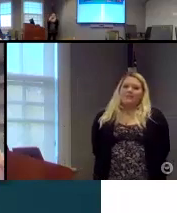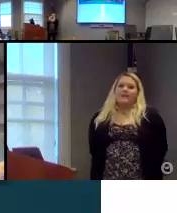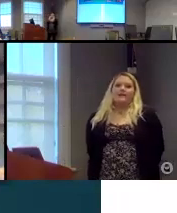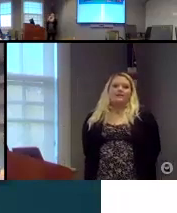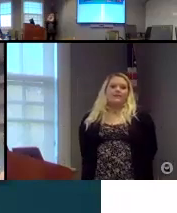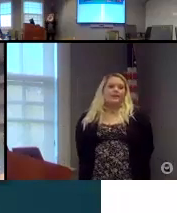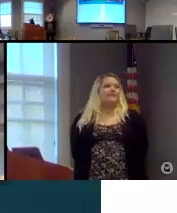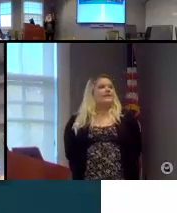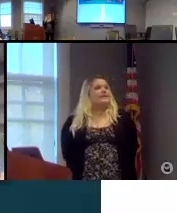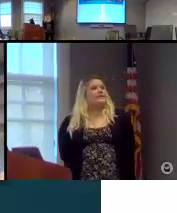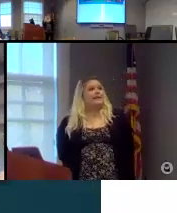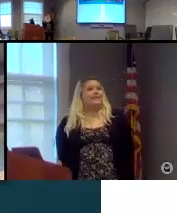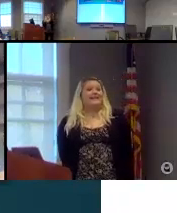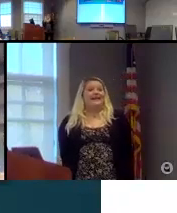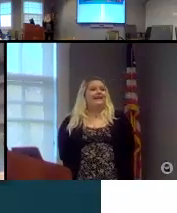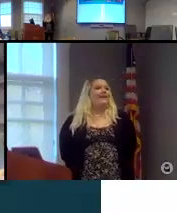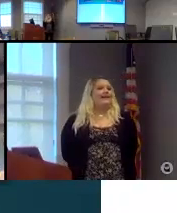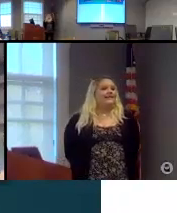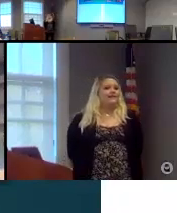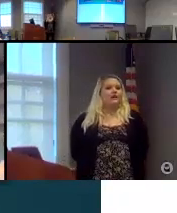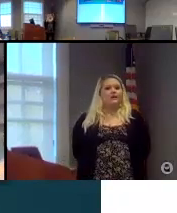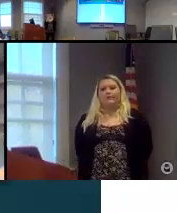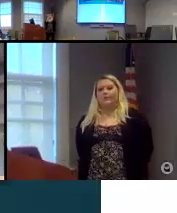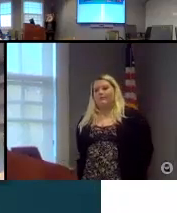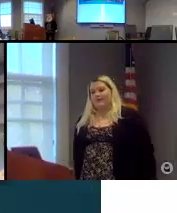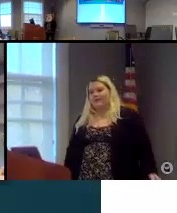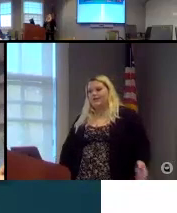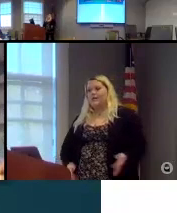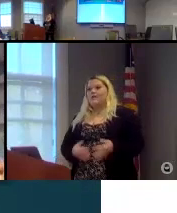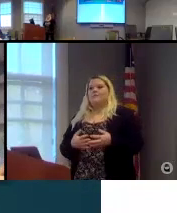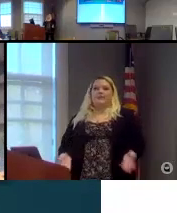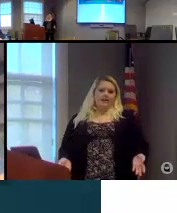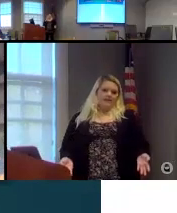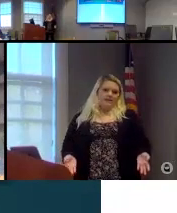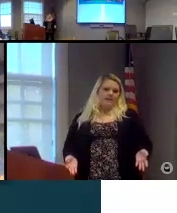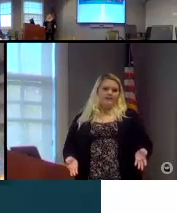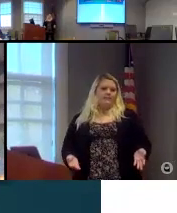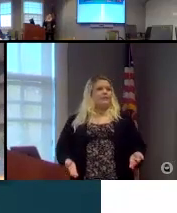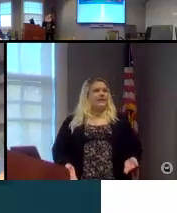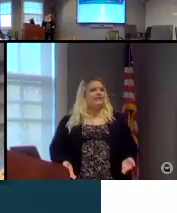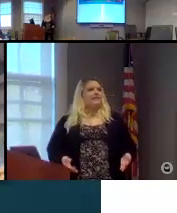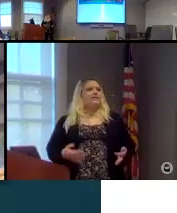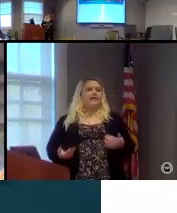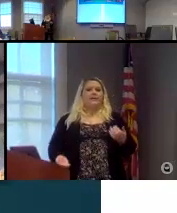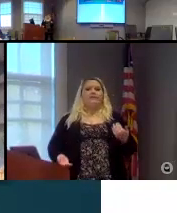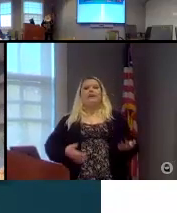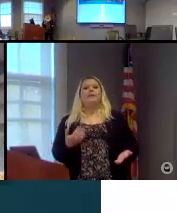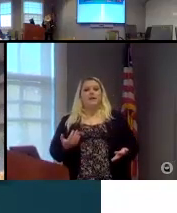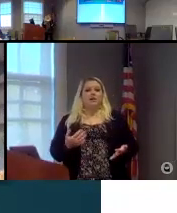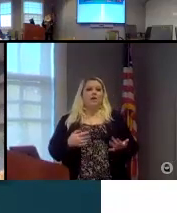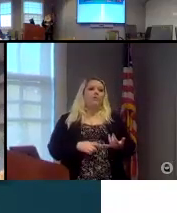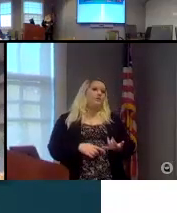big problem was because of the privacy of this data, we didn't have access to all the full information. Because all these sites are protected, we